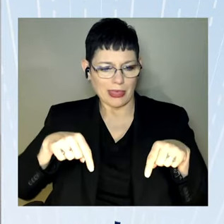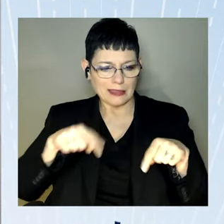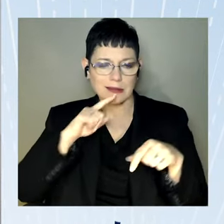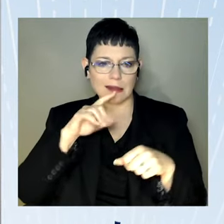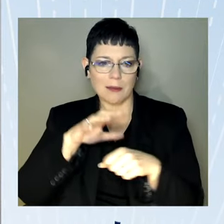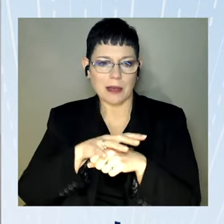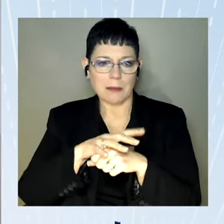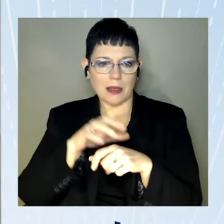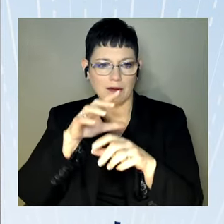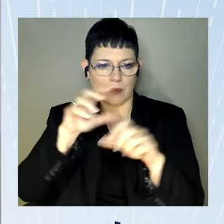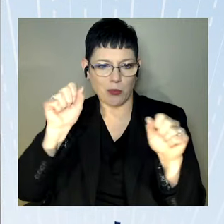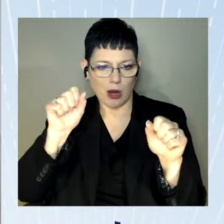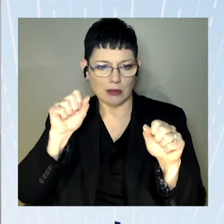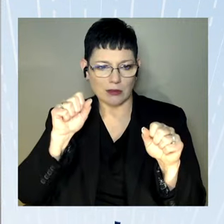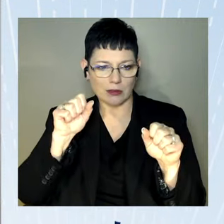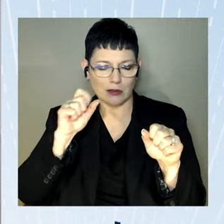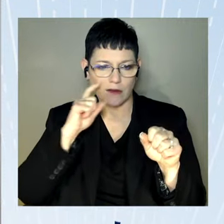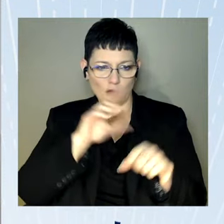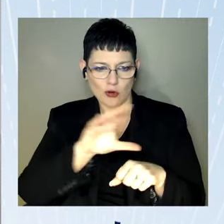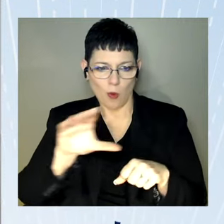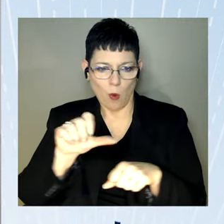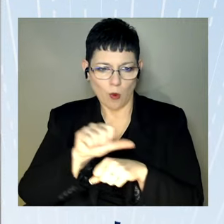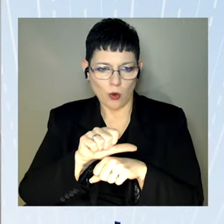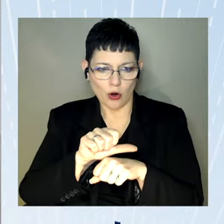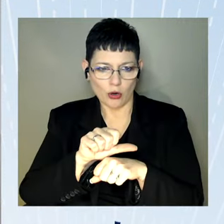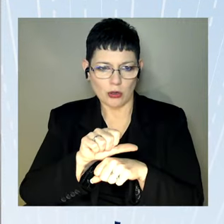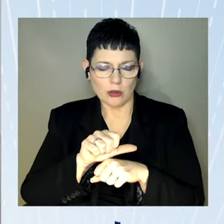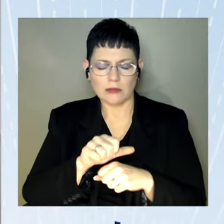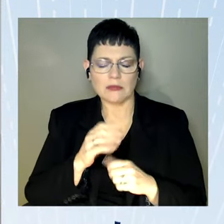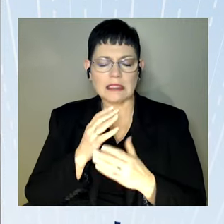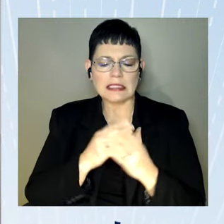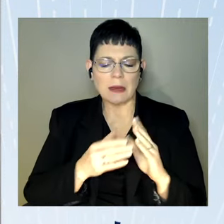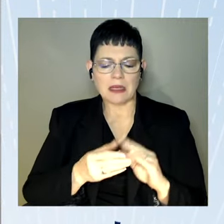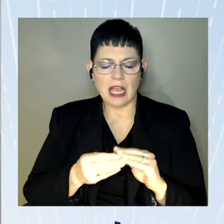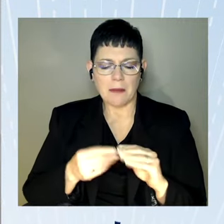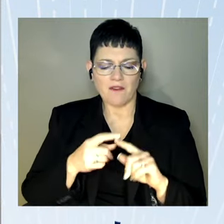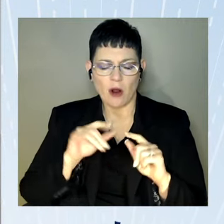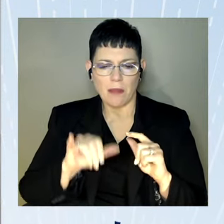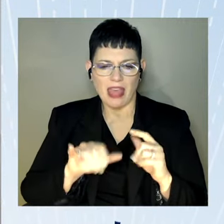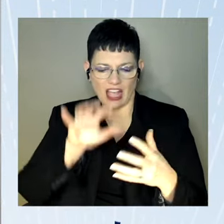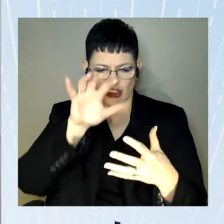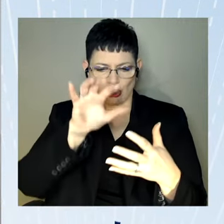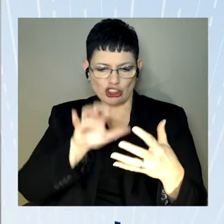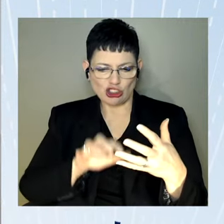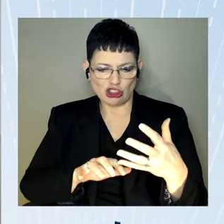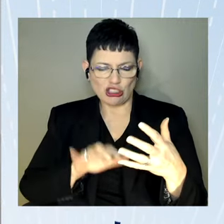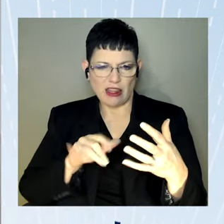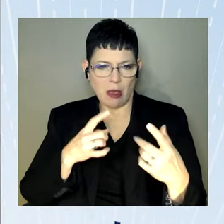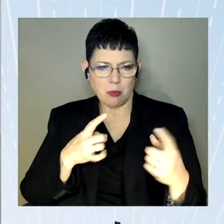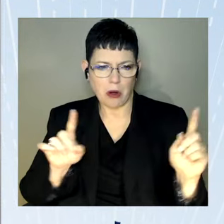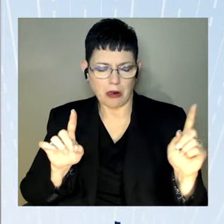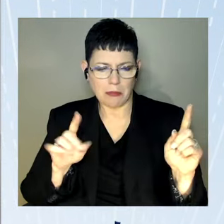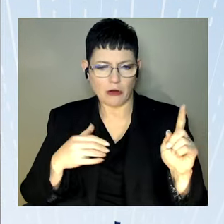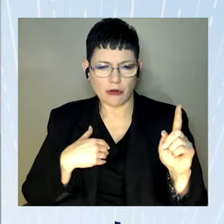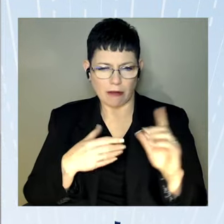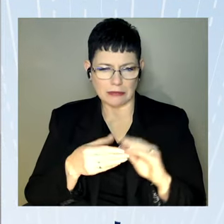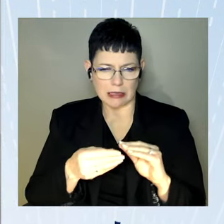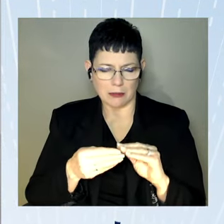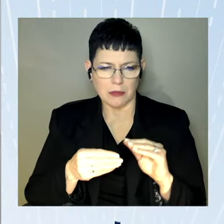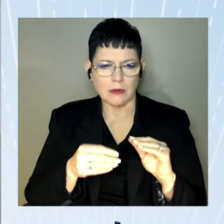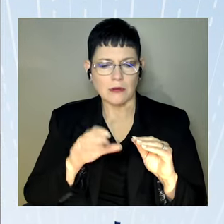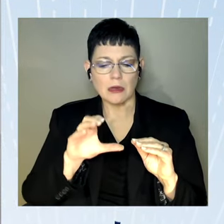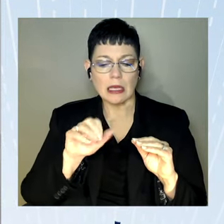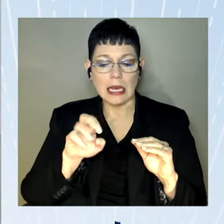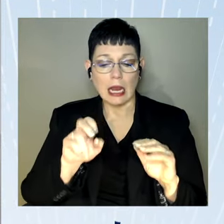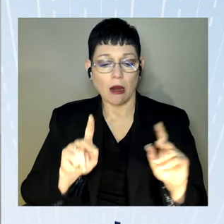you. If I can, I'll just read a few words from that proclamation for those here and those watching at home. Care workers and